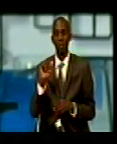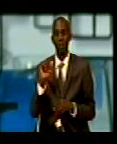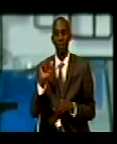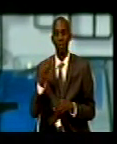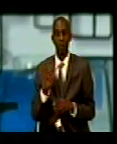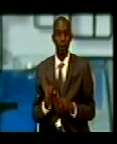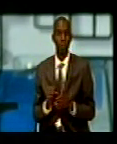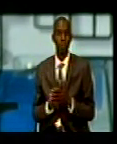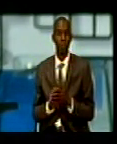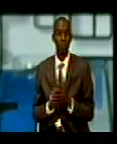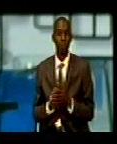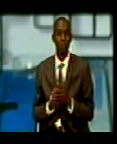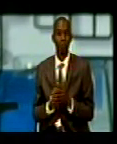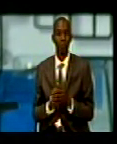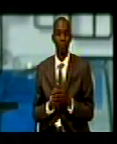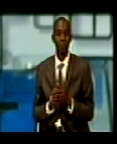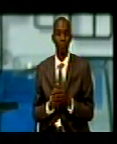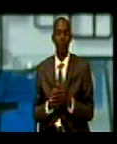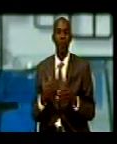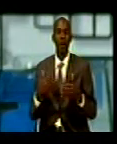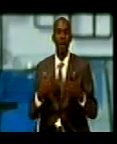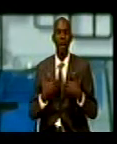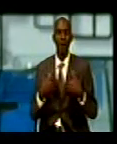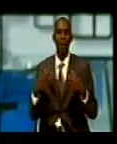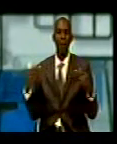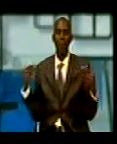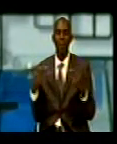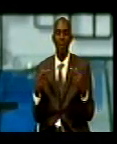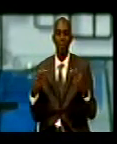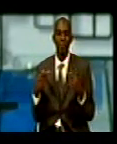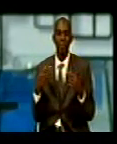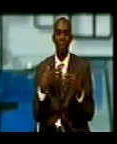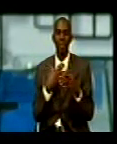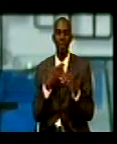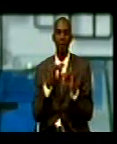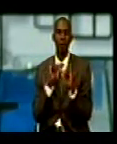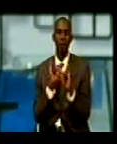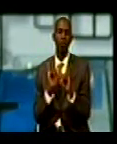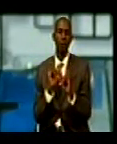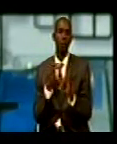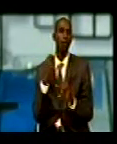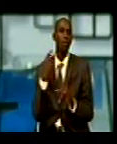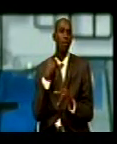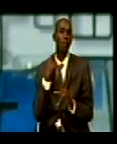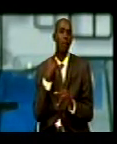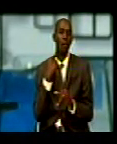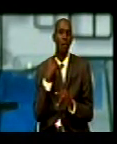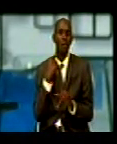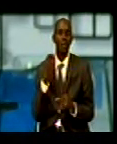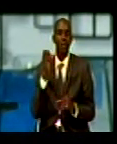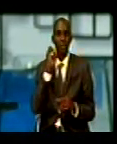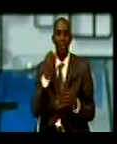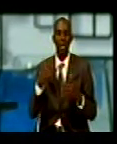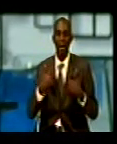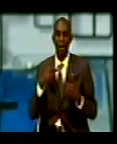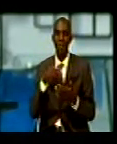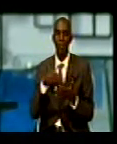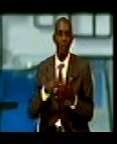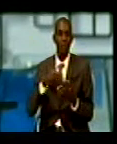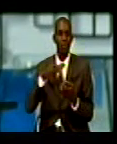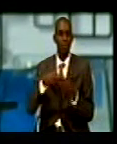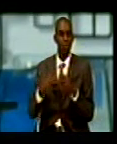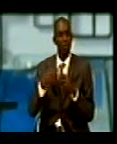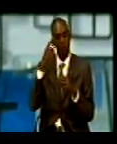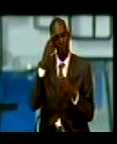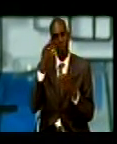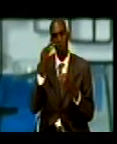a stiff and painful neck. Yeah, she has been nursing this for so many days. But after the prayer of the